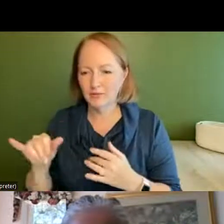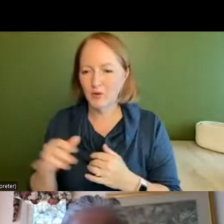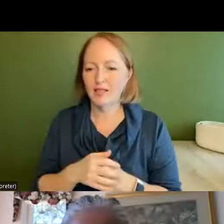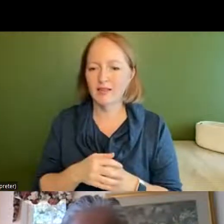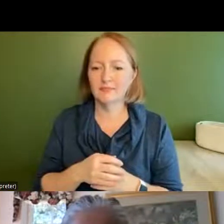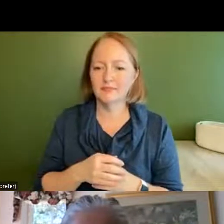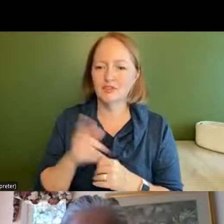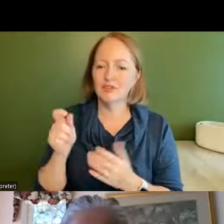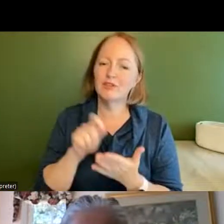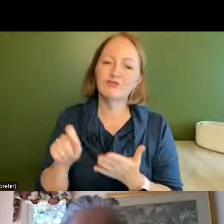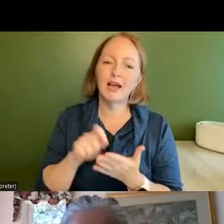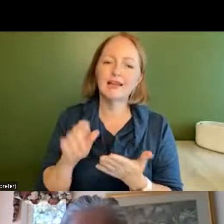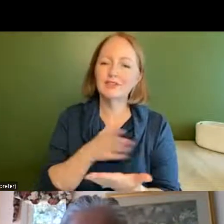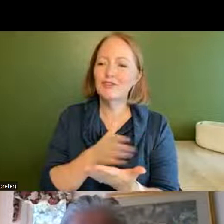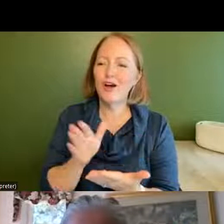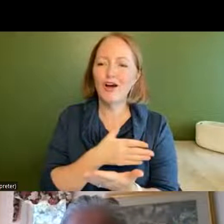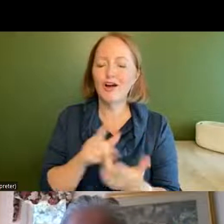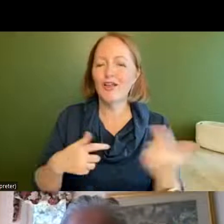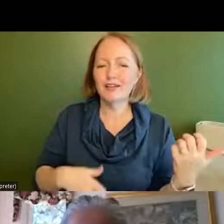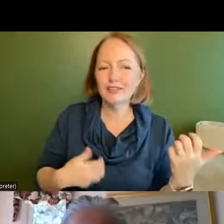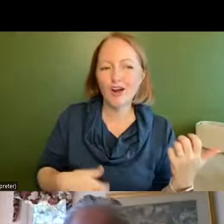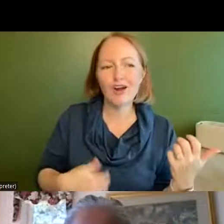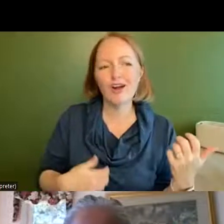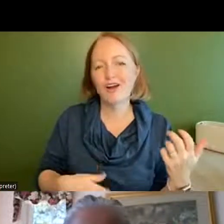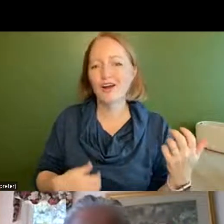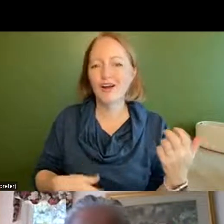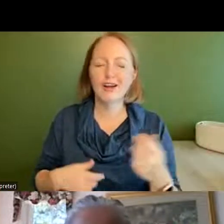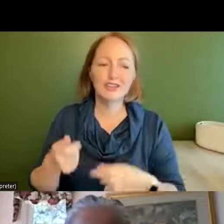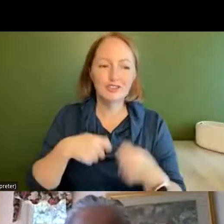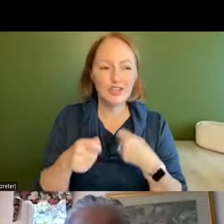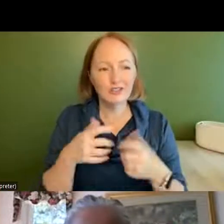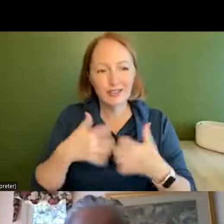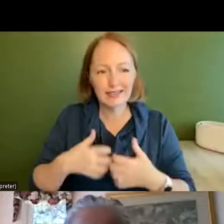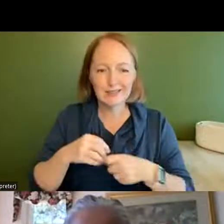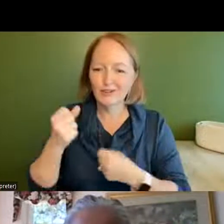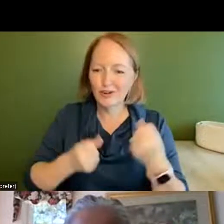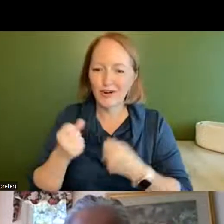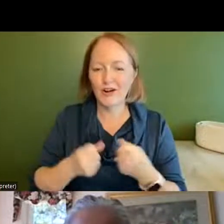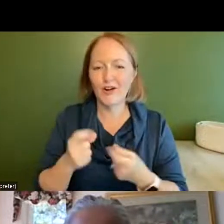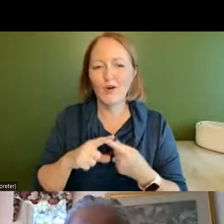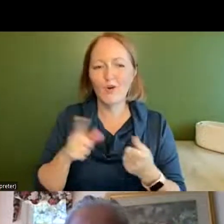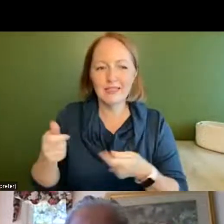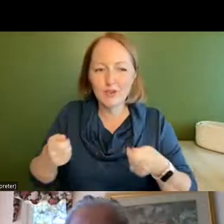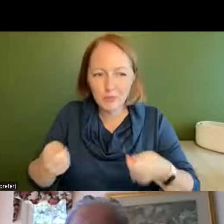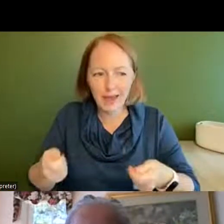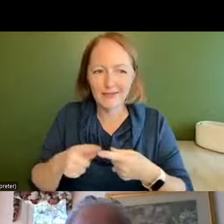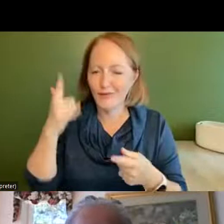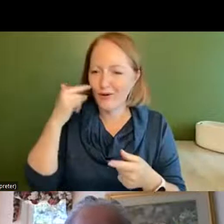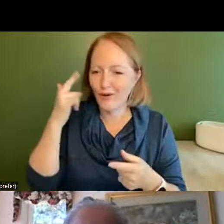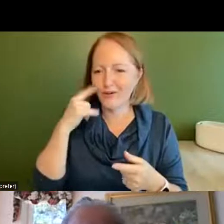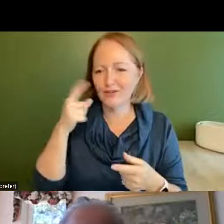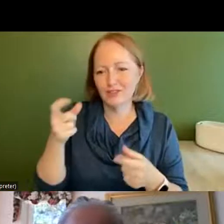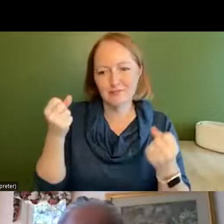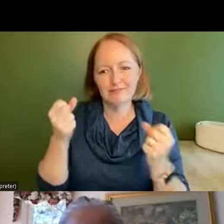write a song with participants on the guitar, change the engine in your car, or take you panning for gold. So she's definitely a woman of